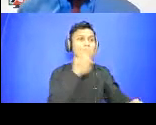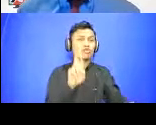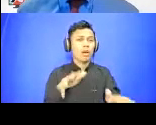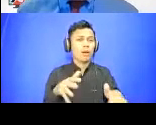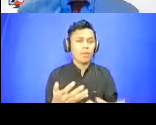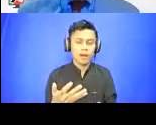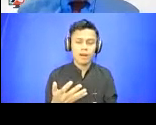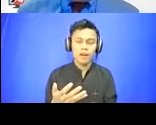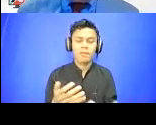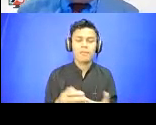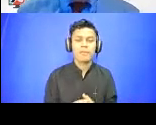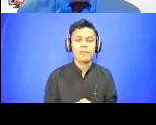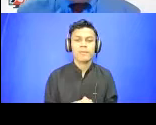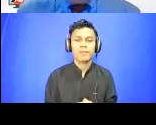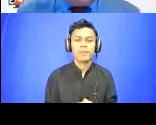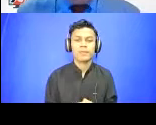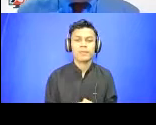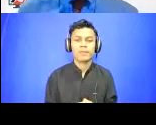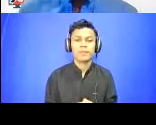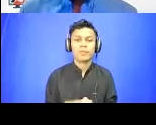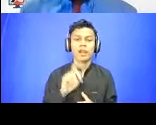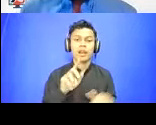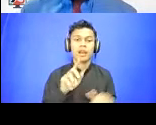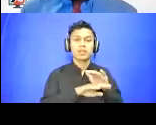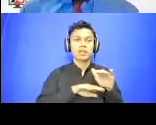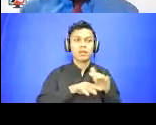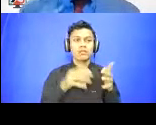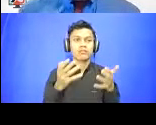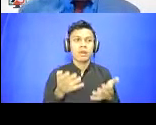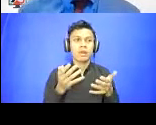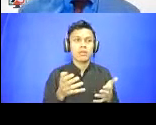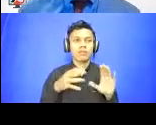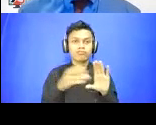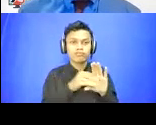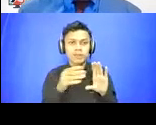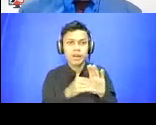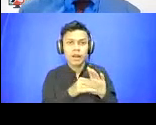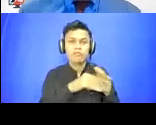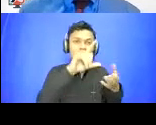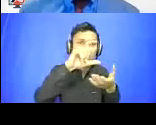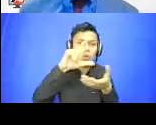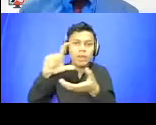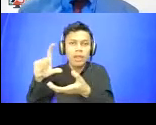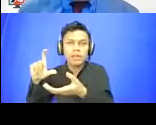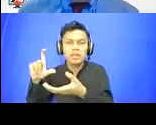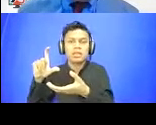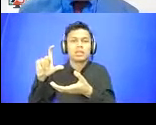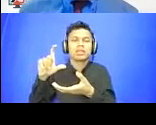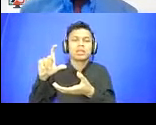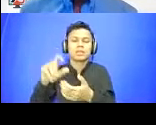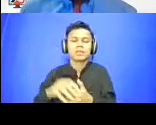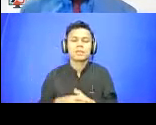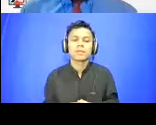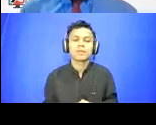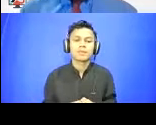Standards related to records and documentation, electronic records. In the United States, we call them EHR, electronic health